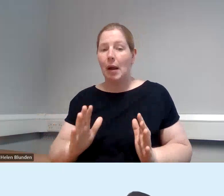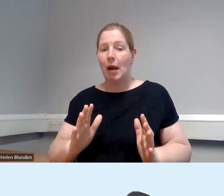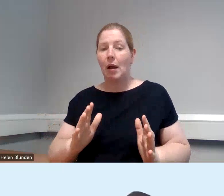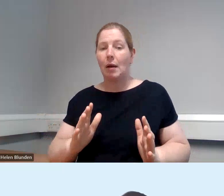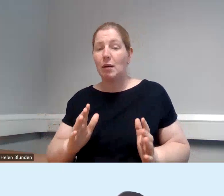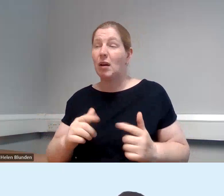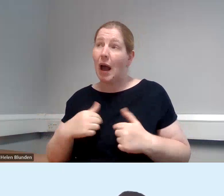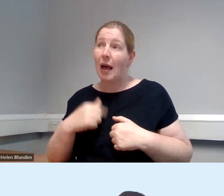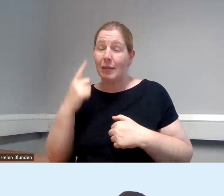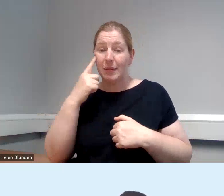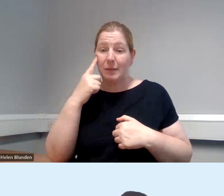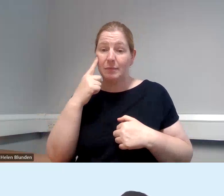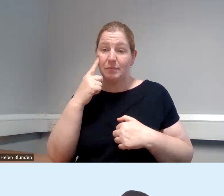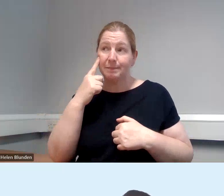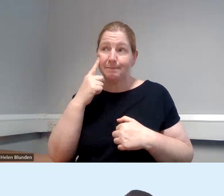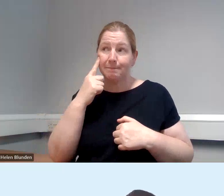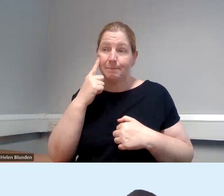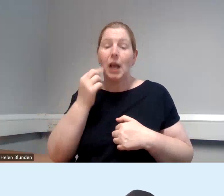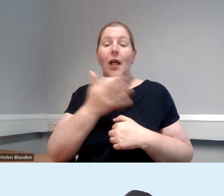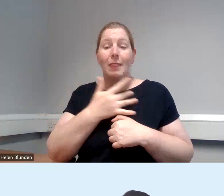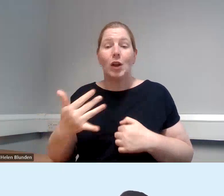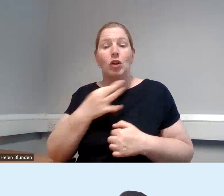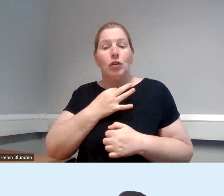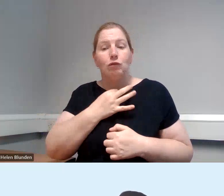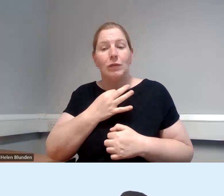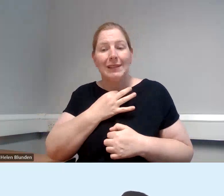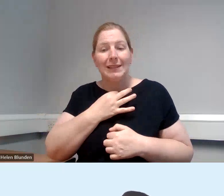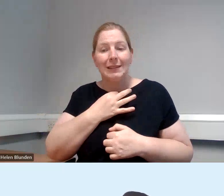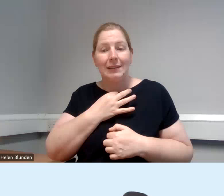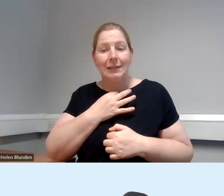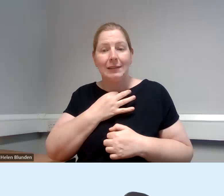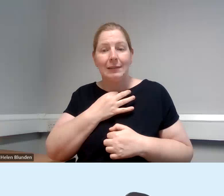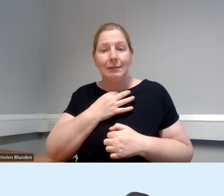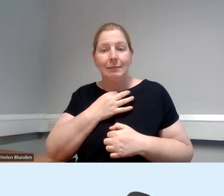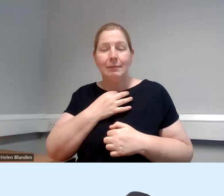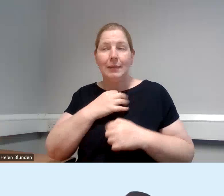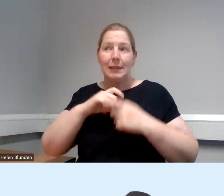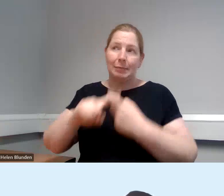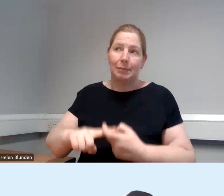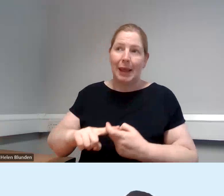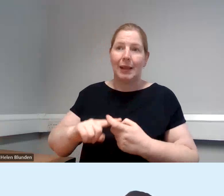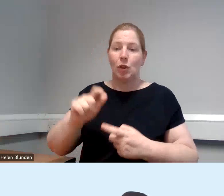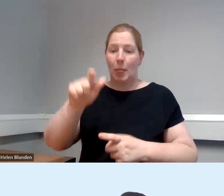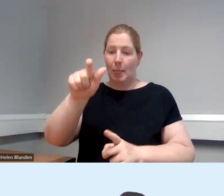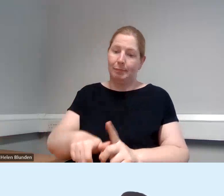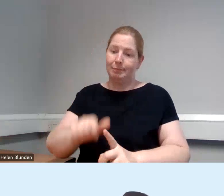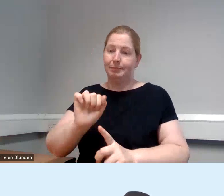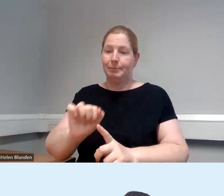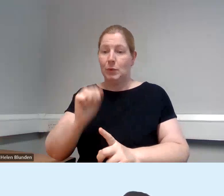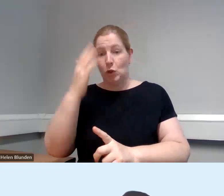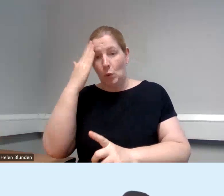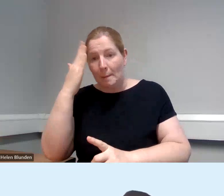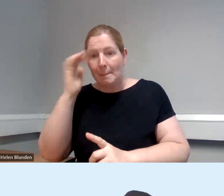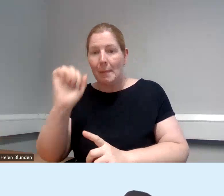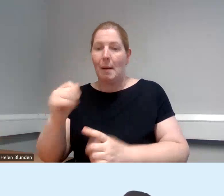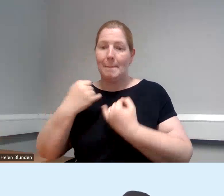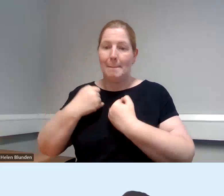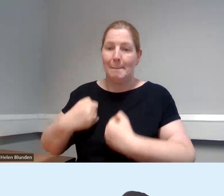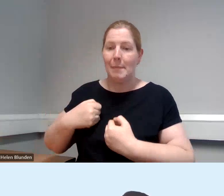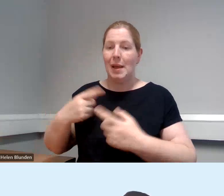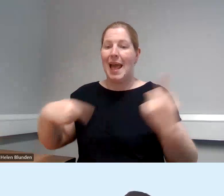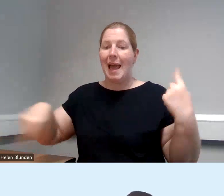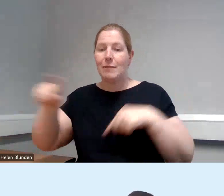there's a lot of risk, isn't there, when look at how ill your mum maybe is, and everybody just wants to make sure everyone's safe and well, and